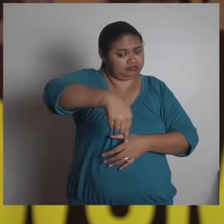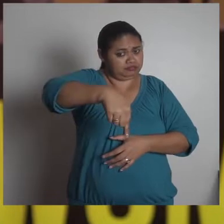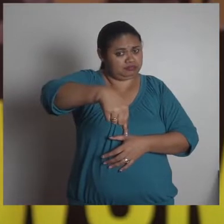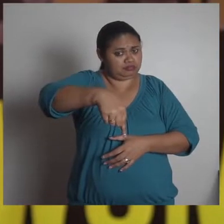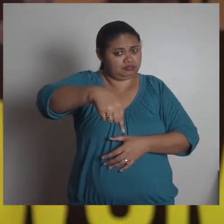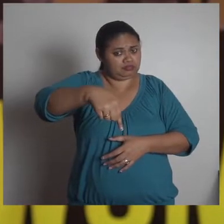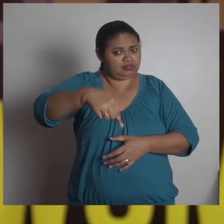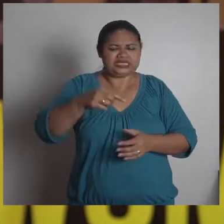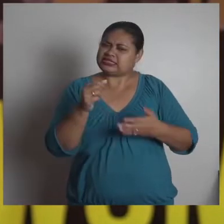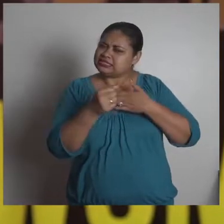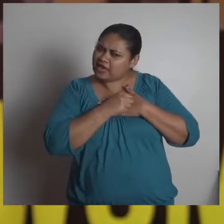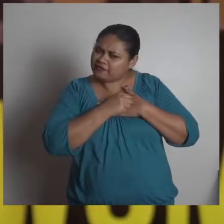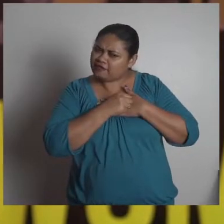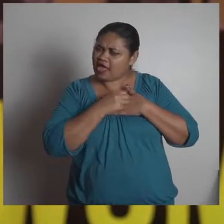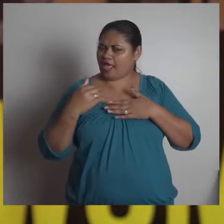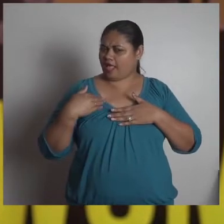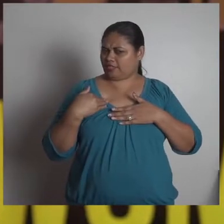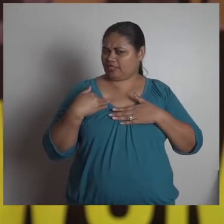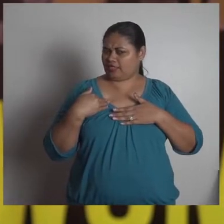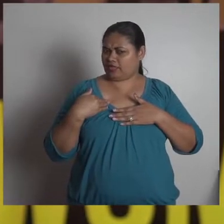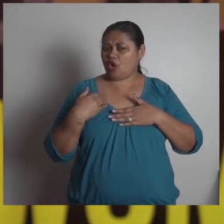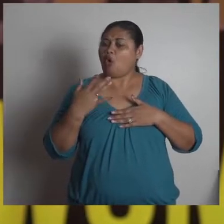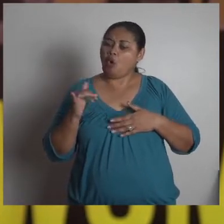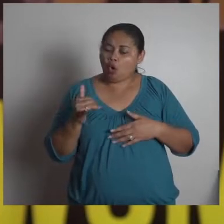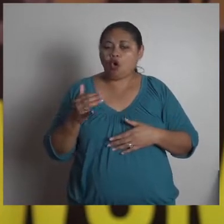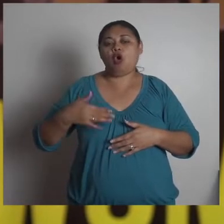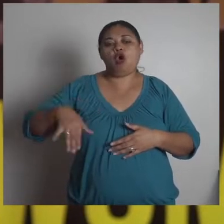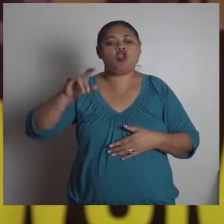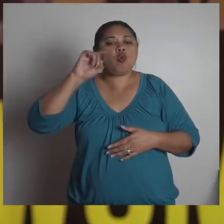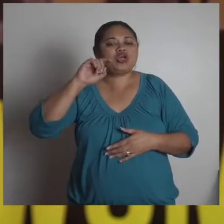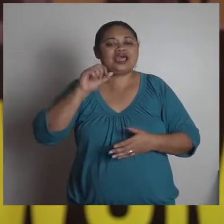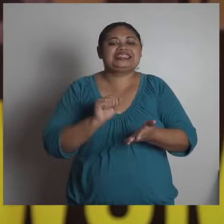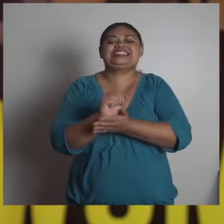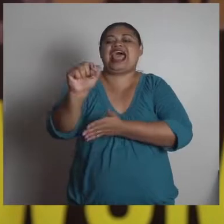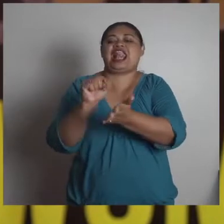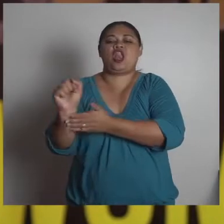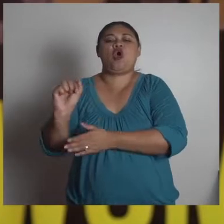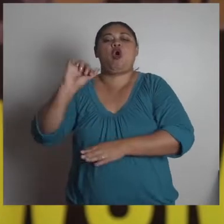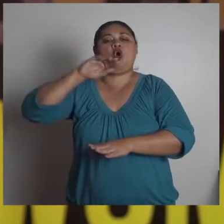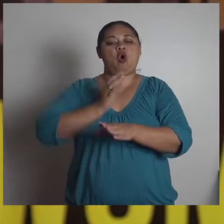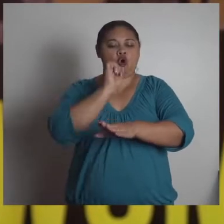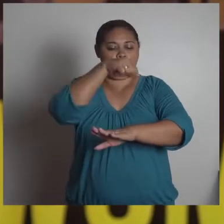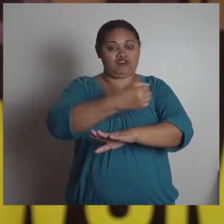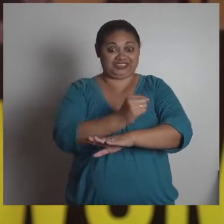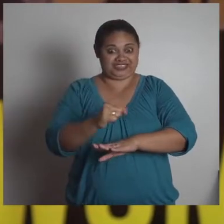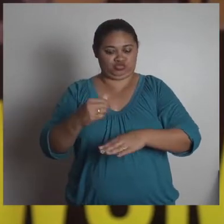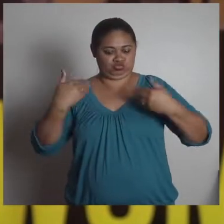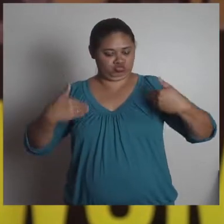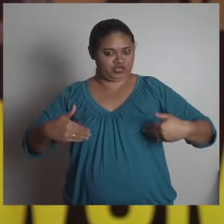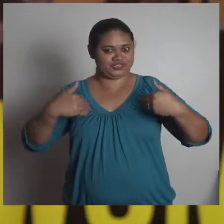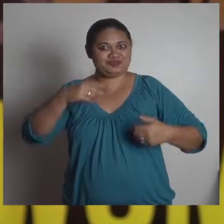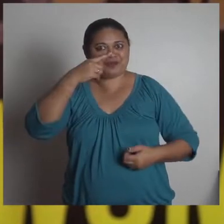access water from the water table in a safe and healthy way? Or is it all going to water that will be